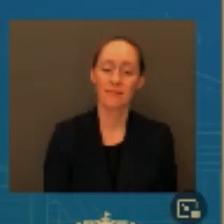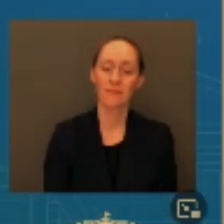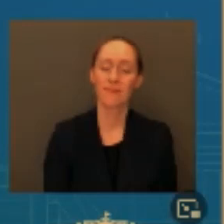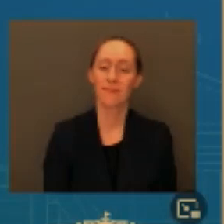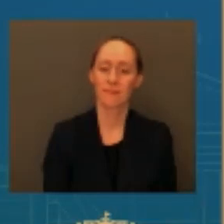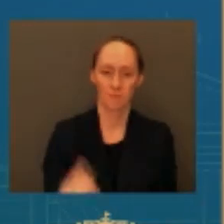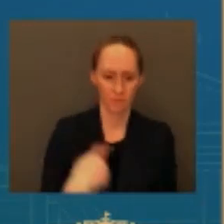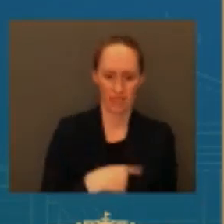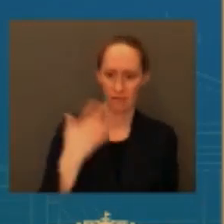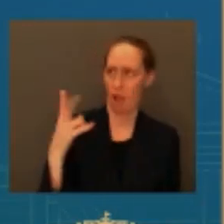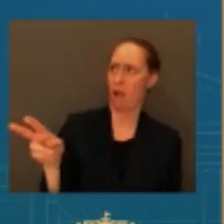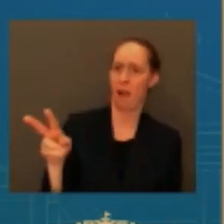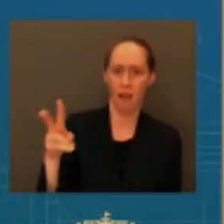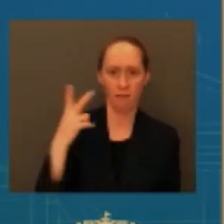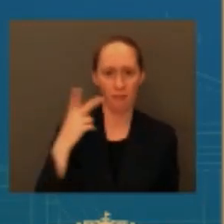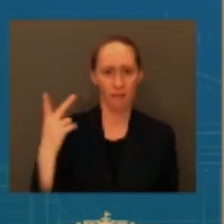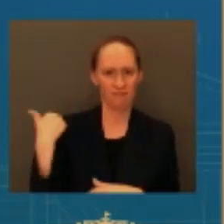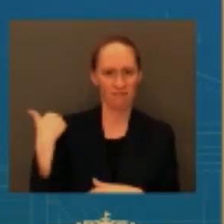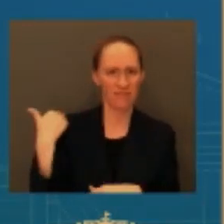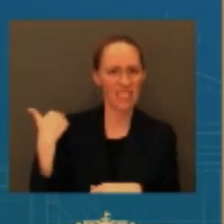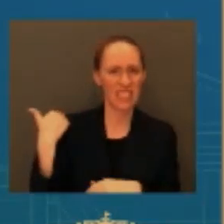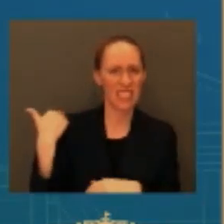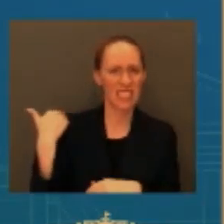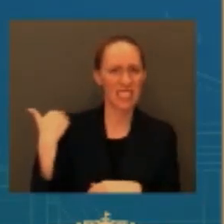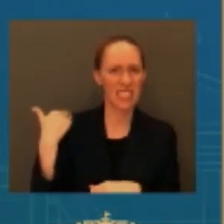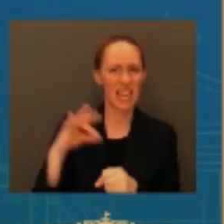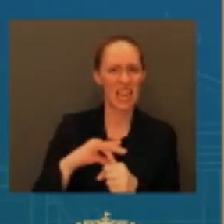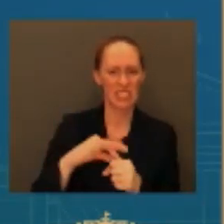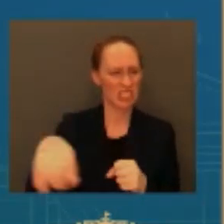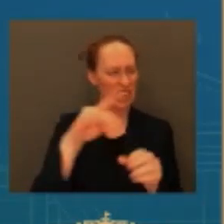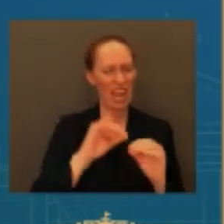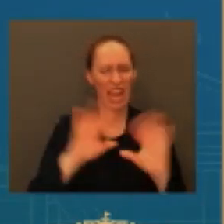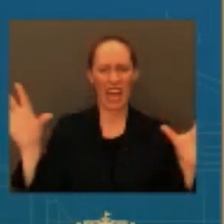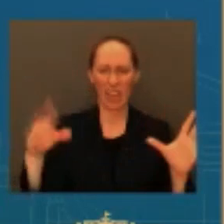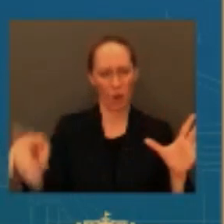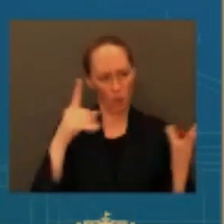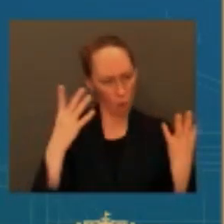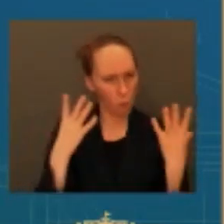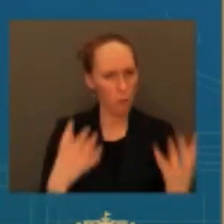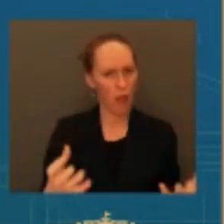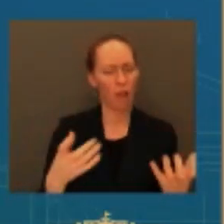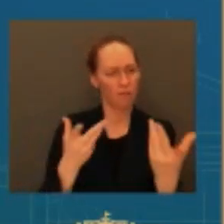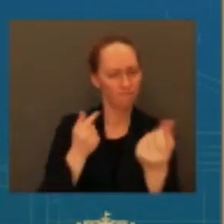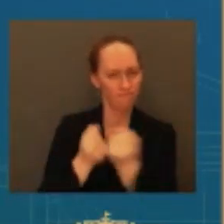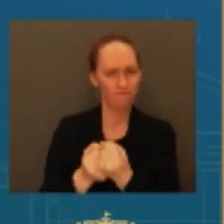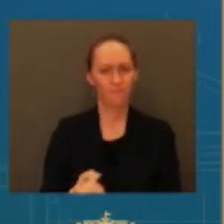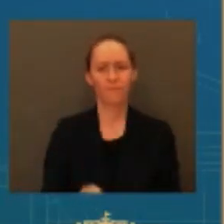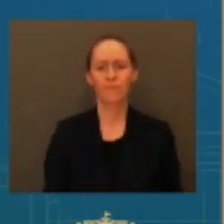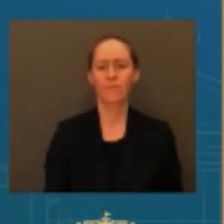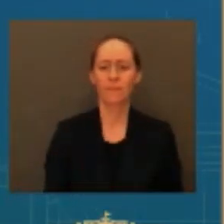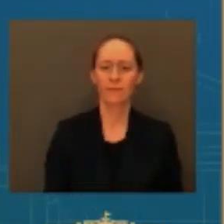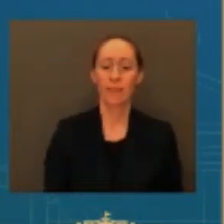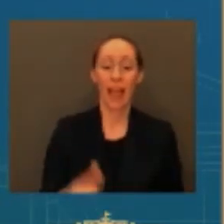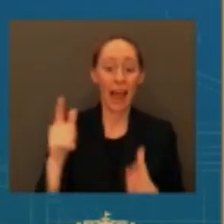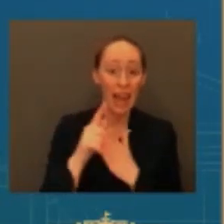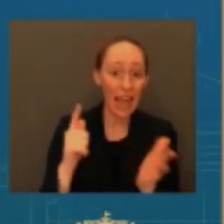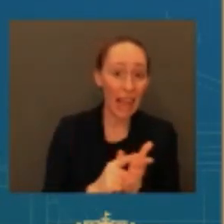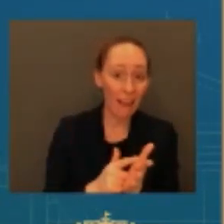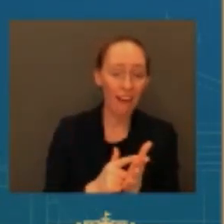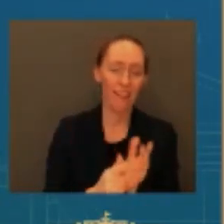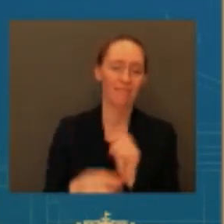Relates to this, as it relates to this ongoing legal matter, I would refer you to my colleagues at the White House Counsel. Again, they're going to be speaking with all of